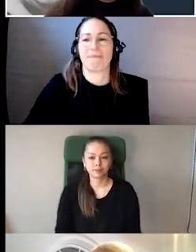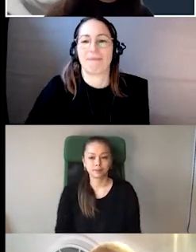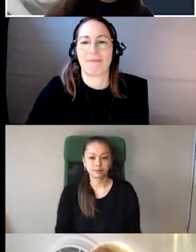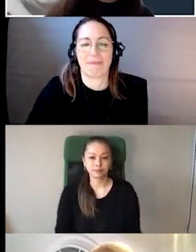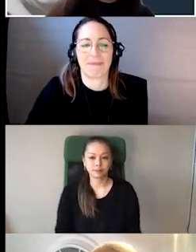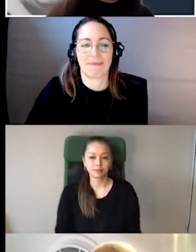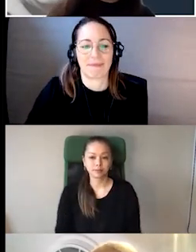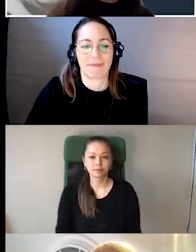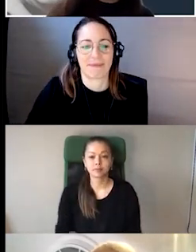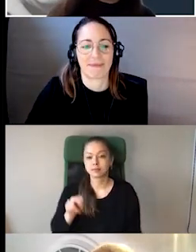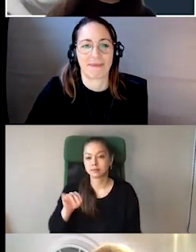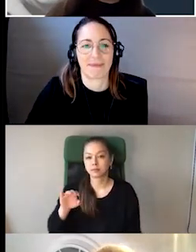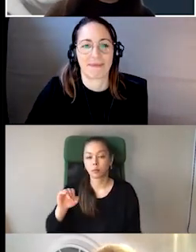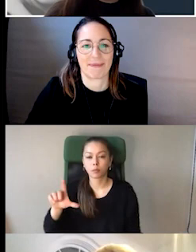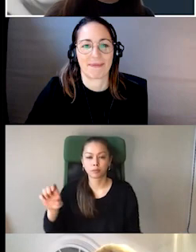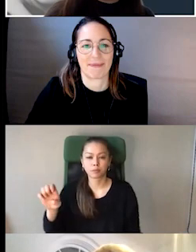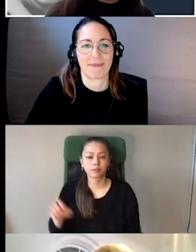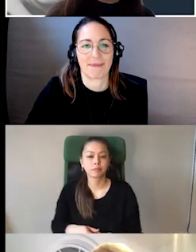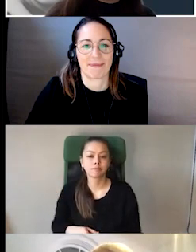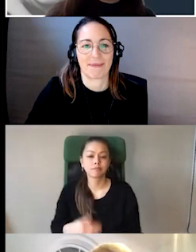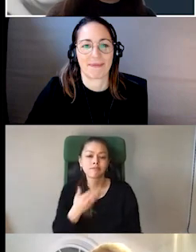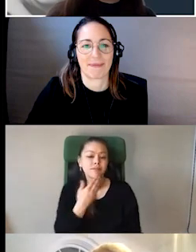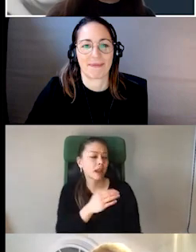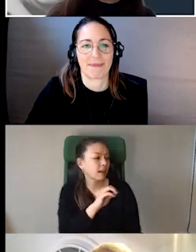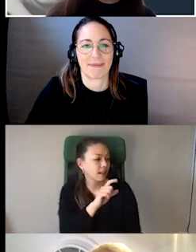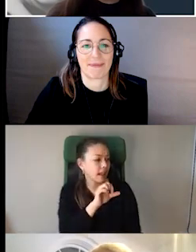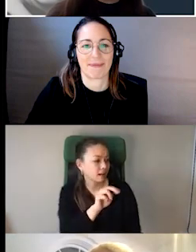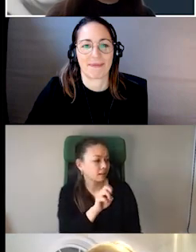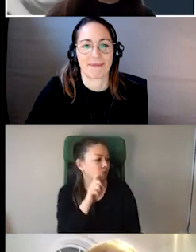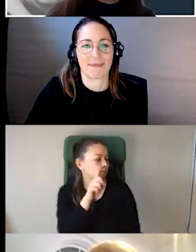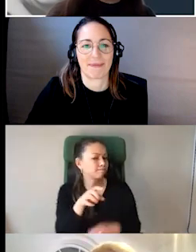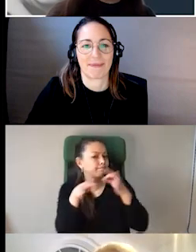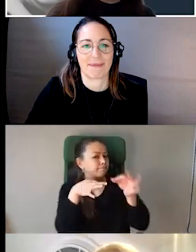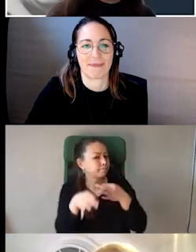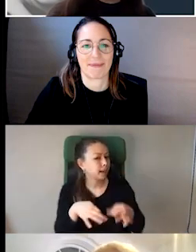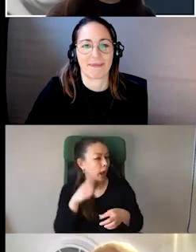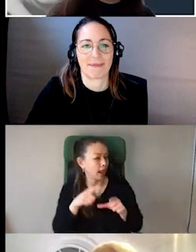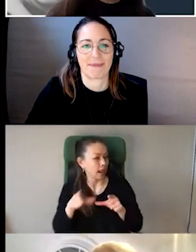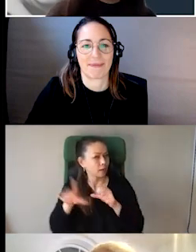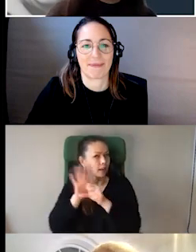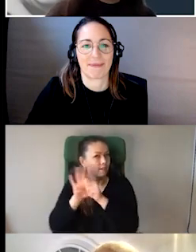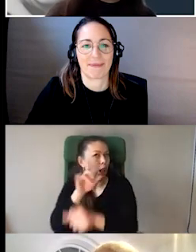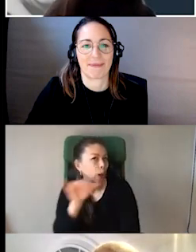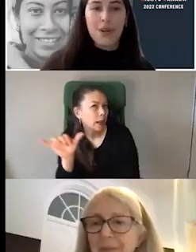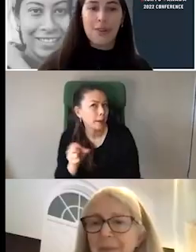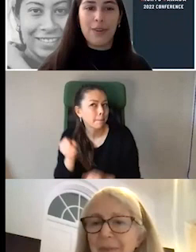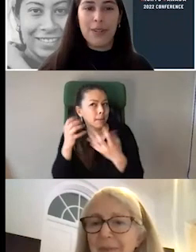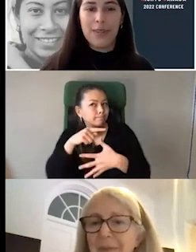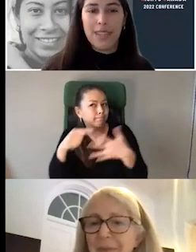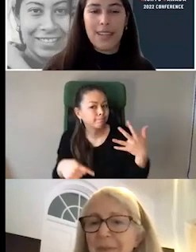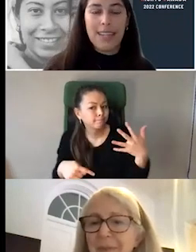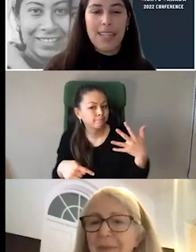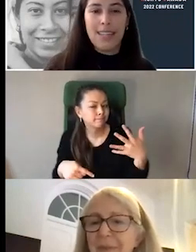Thank you so much, Elaine, for that enlightening take on how language advocacy has many shapes and ways of being pursued. Make sure you all